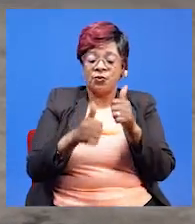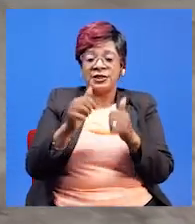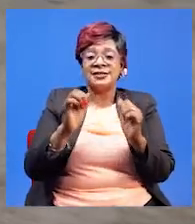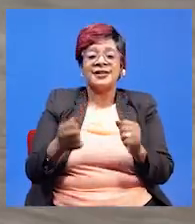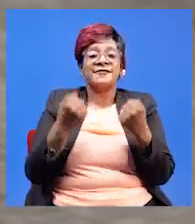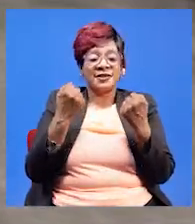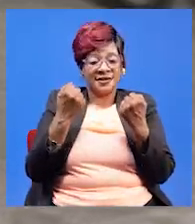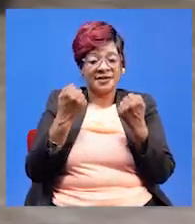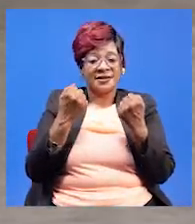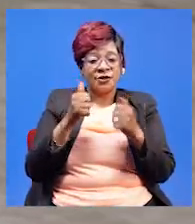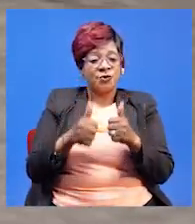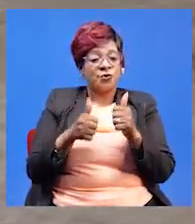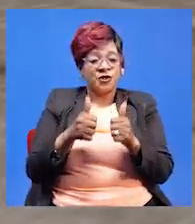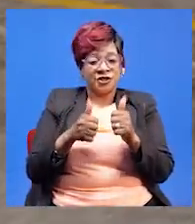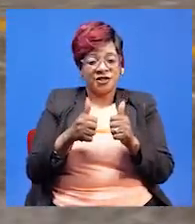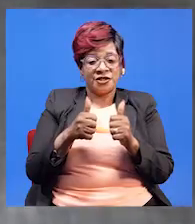saving, which